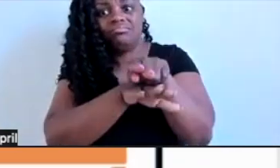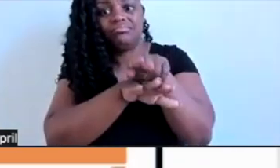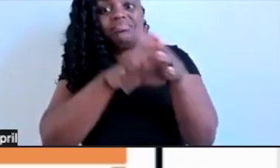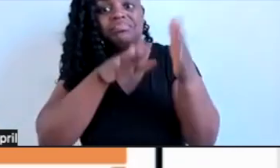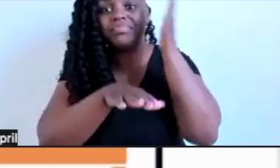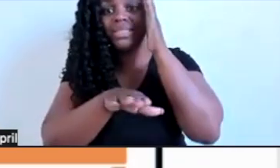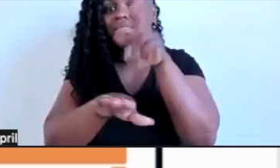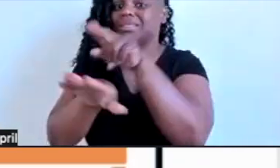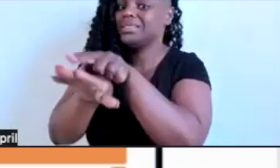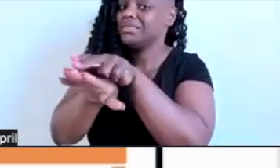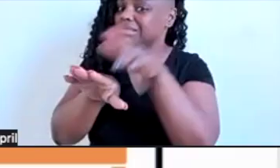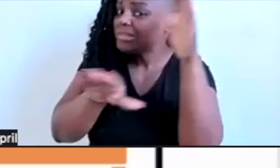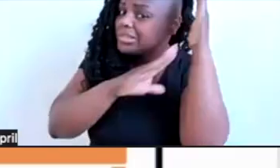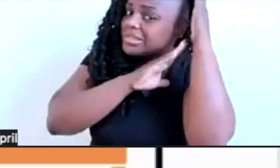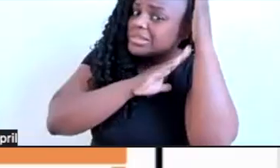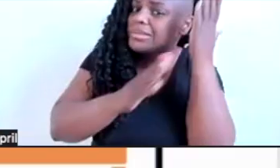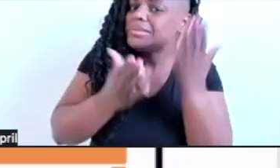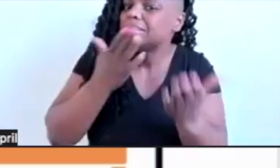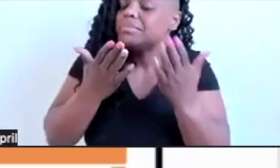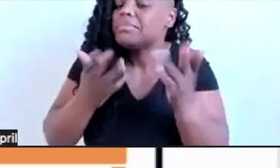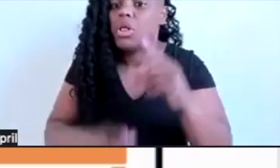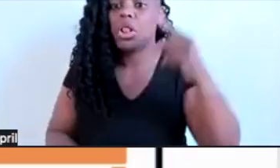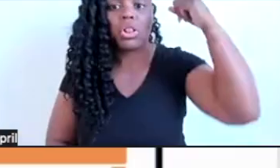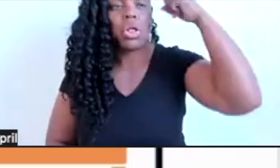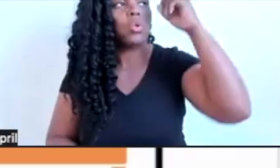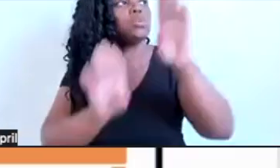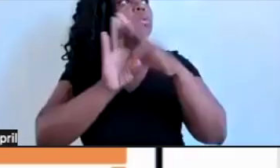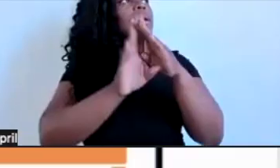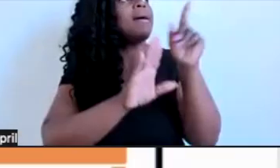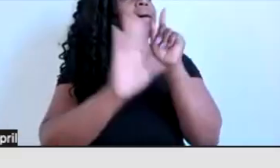is not recommended as a way to protect yourself.